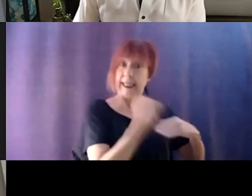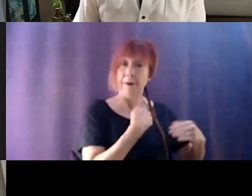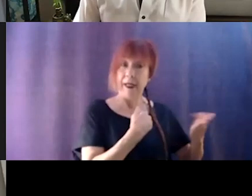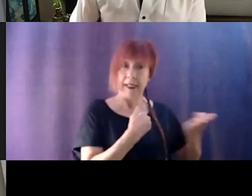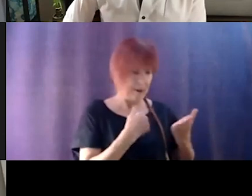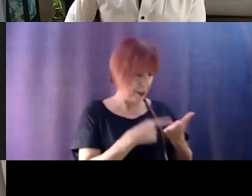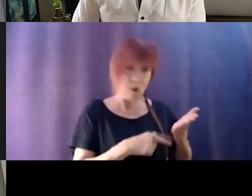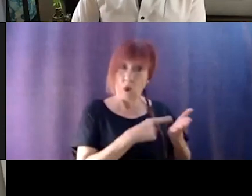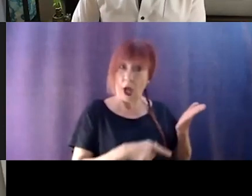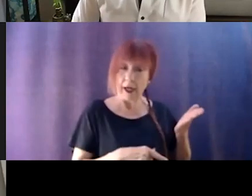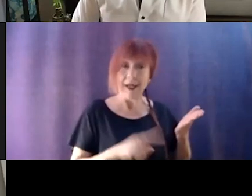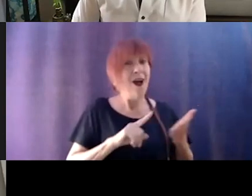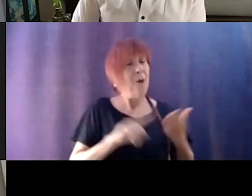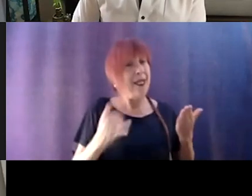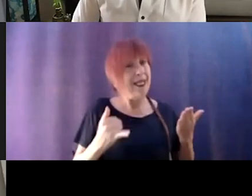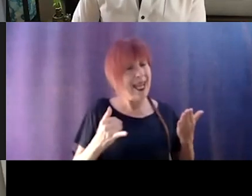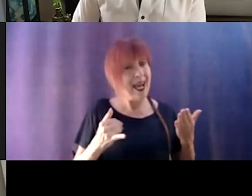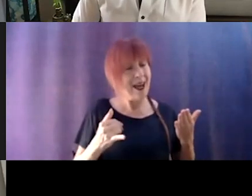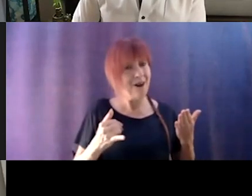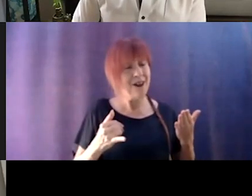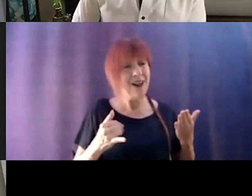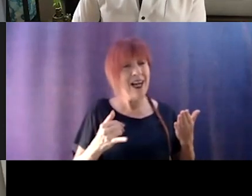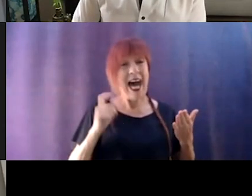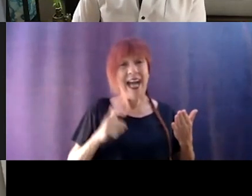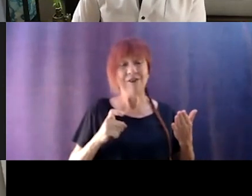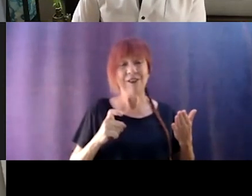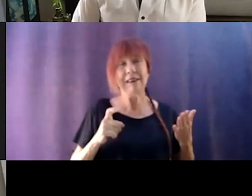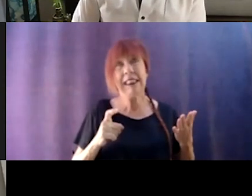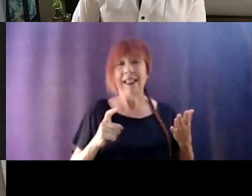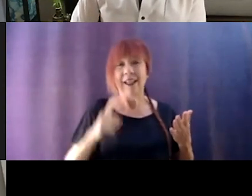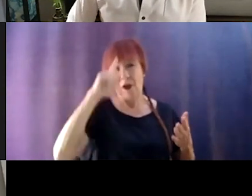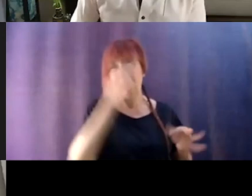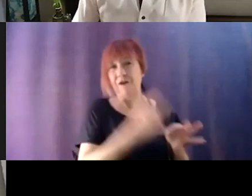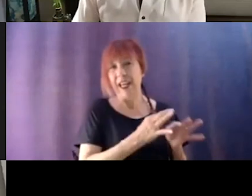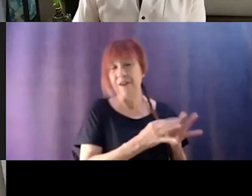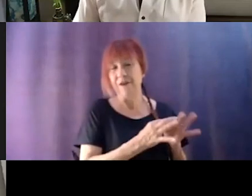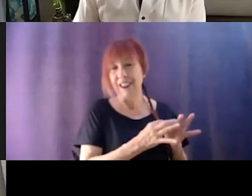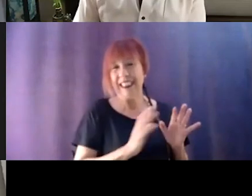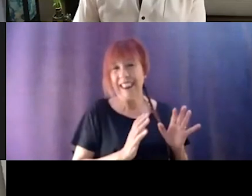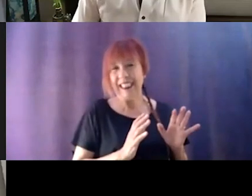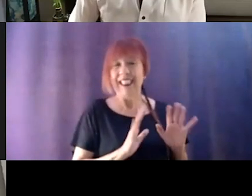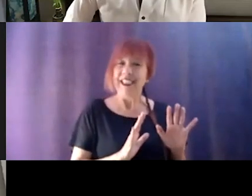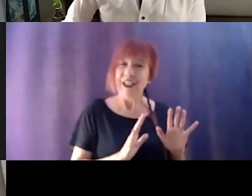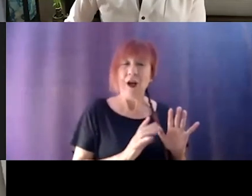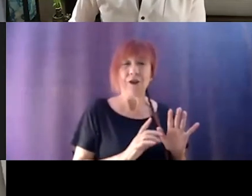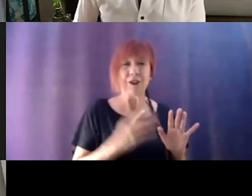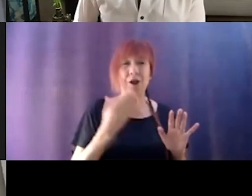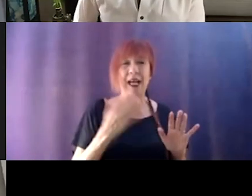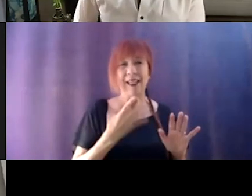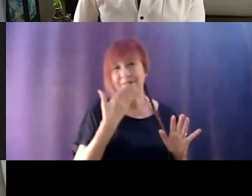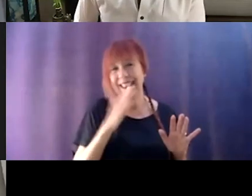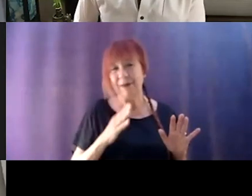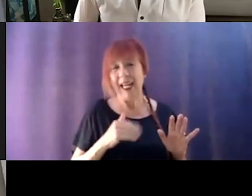now there is another issue. It's about being paid for. And I'm really bad in that thing, to make my promotion, to make that. Ryan helped